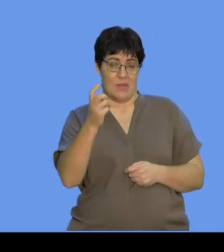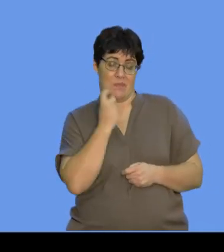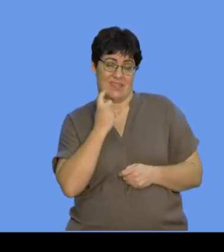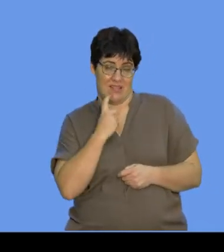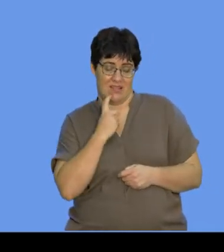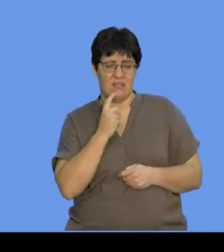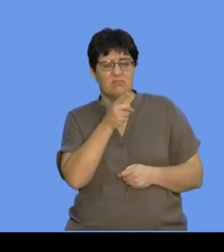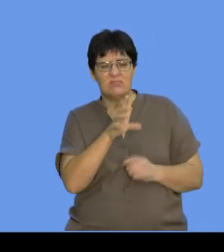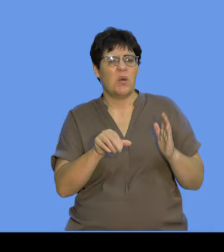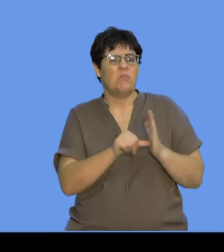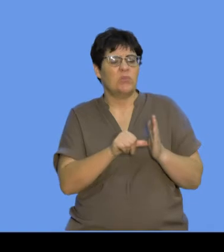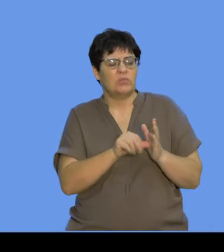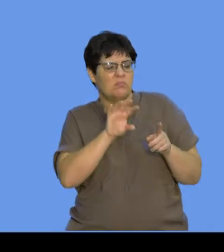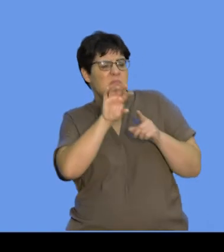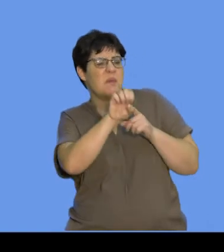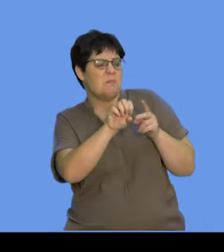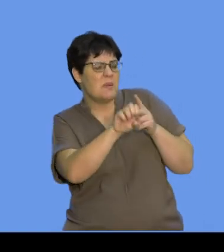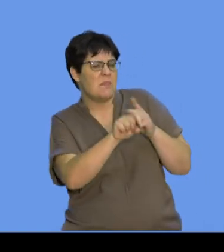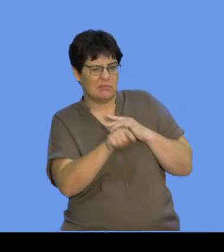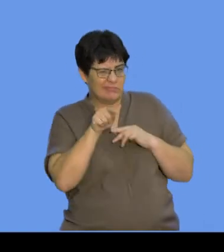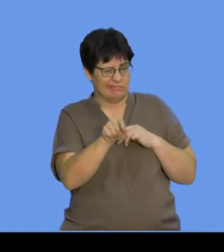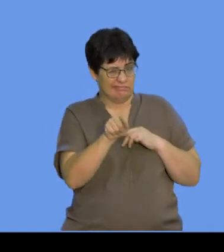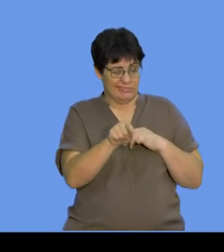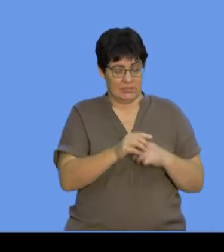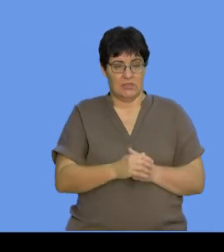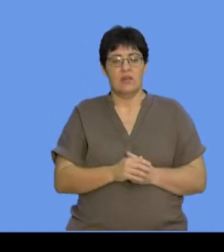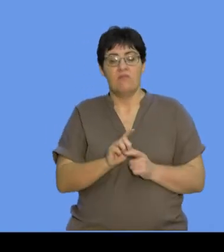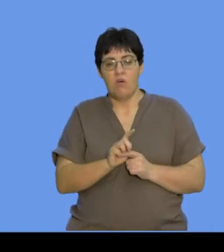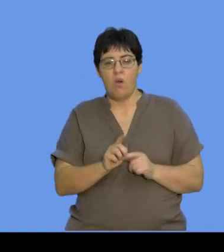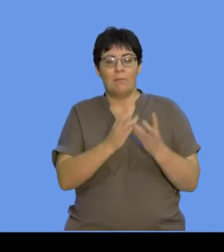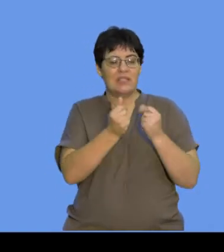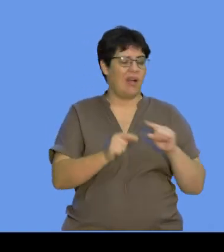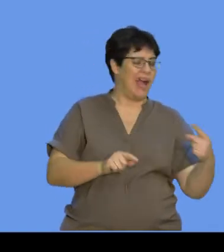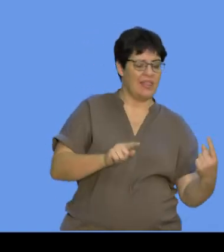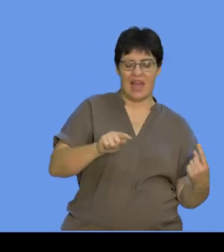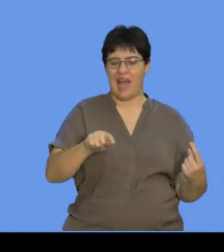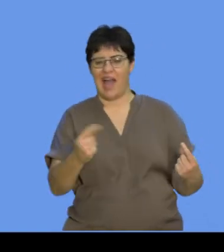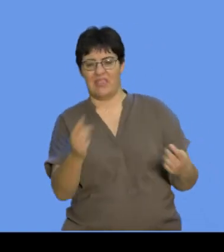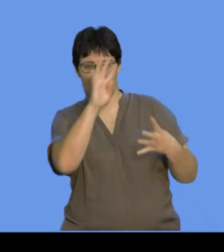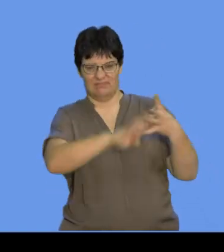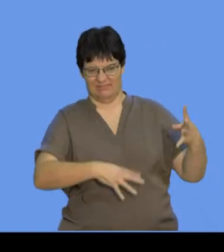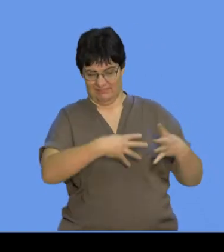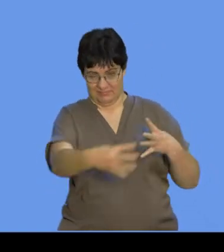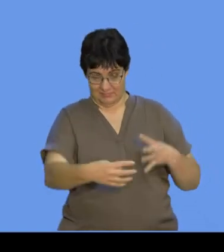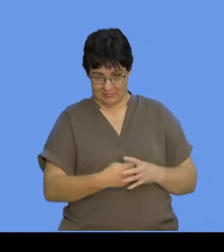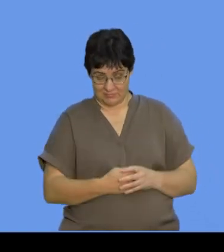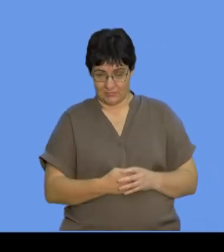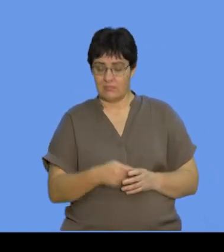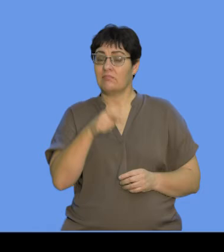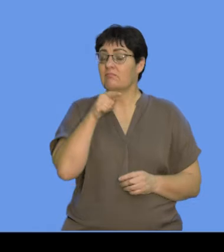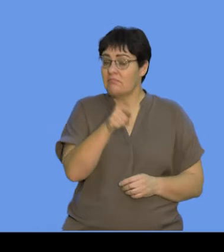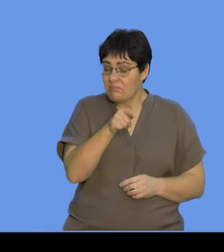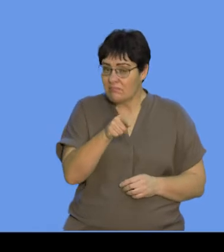in as far as semi-metals are concerned in comparison to other materials that are on the periodic table. We are saying that